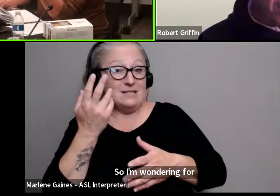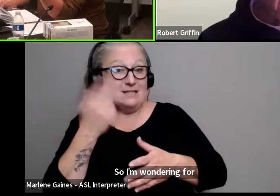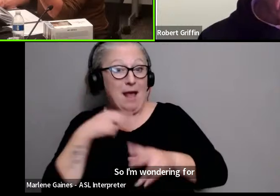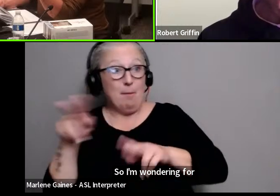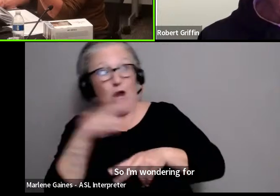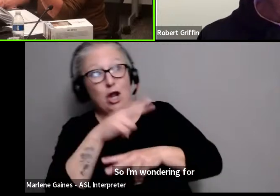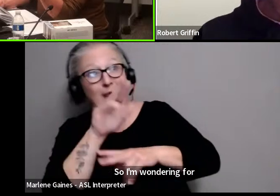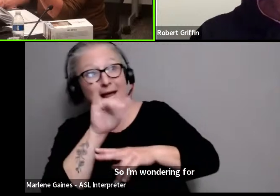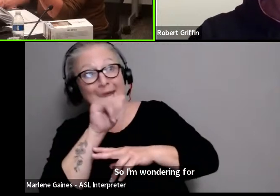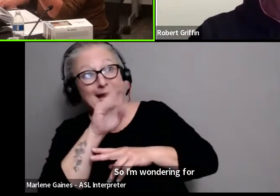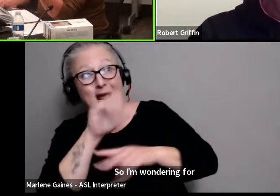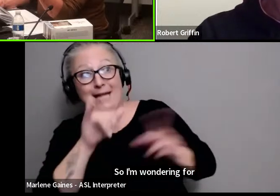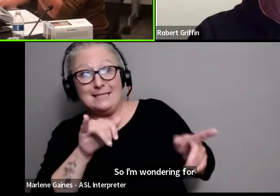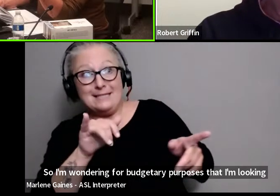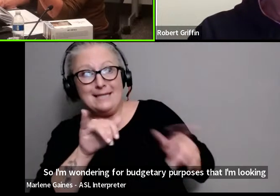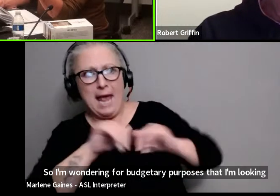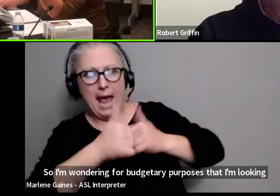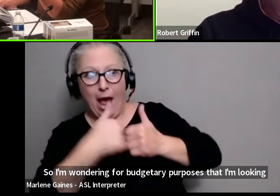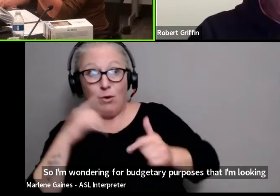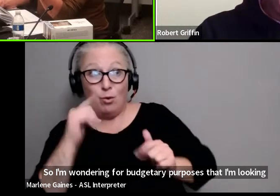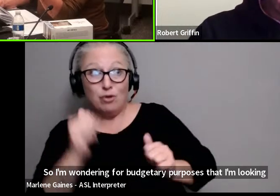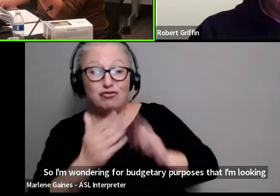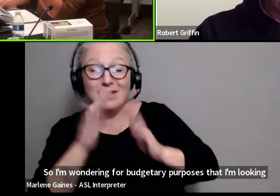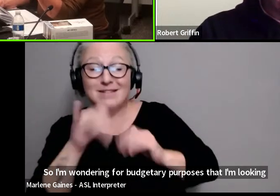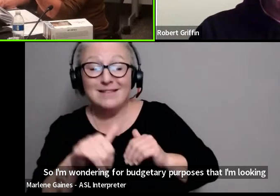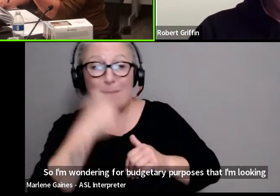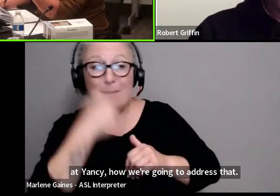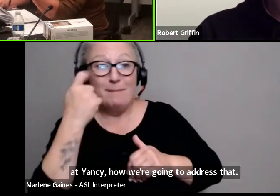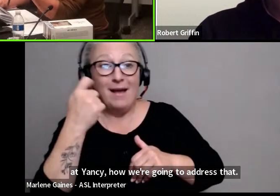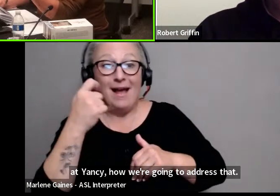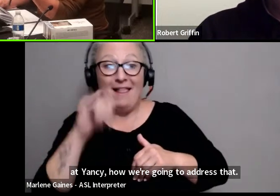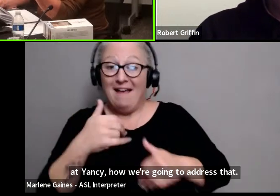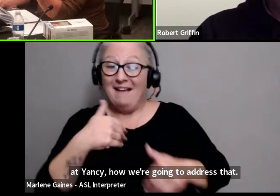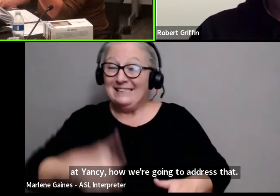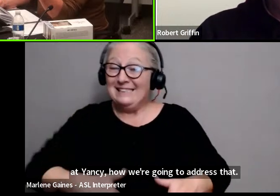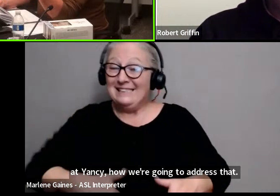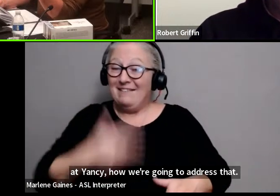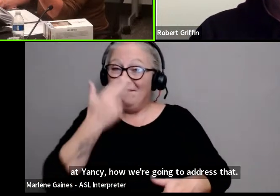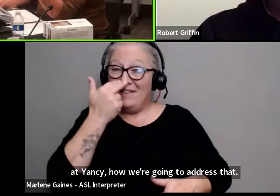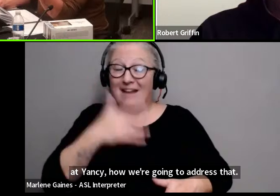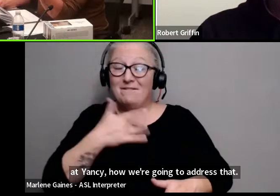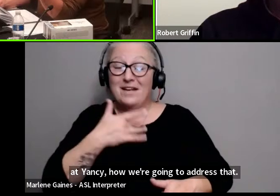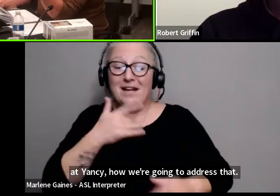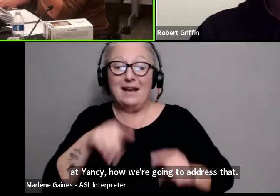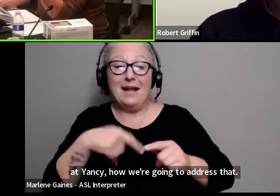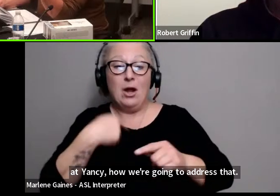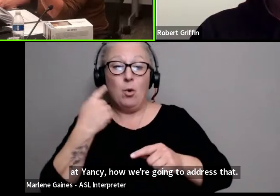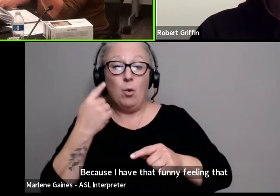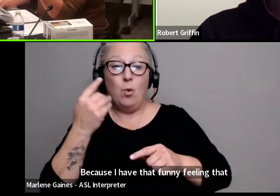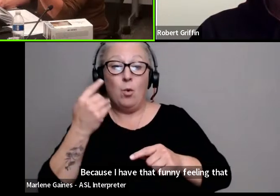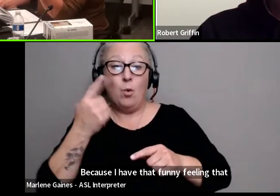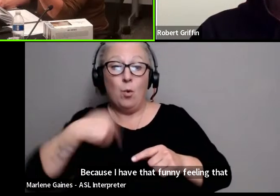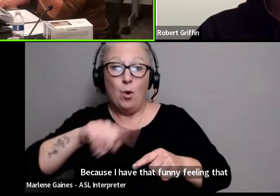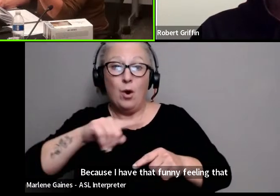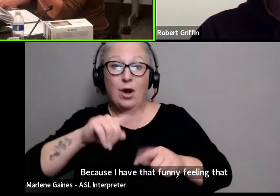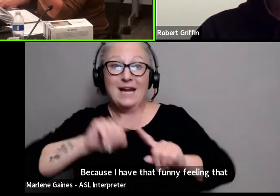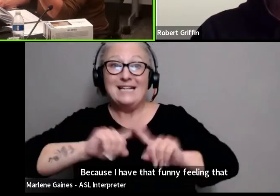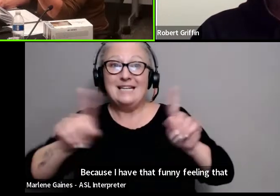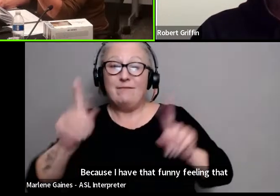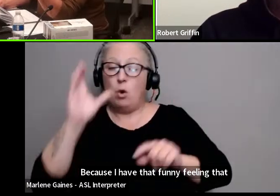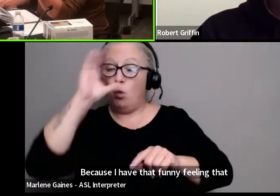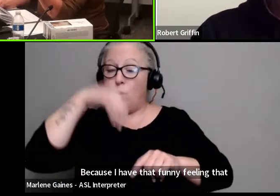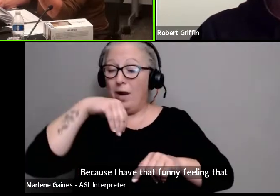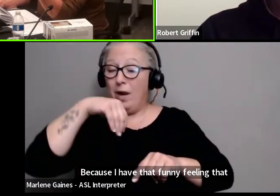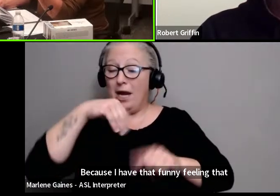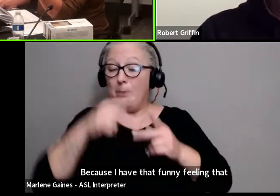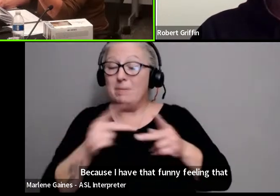Yancy, how we're going to address that, because I have that funny feeling that we are in a different weird kind of